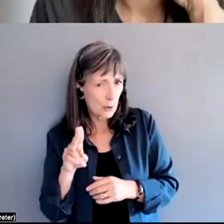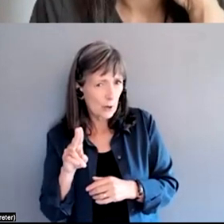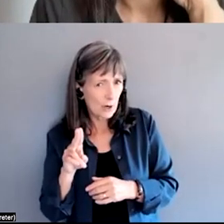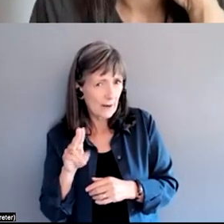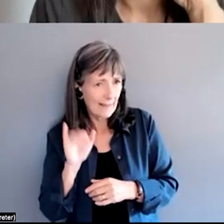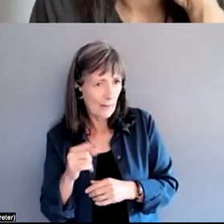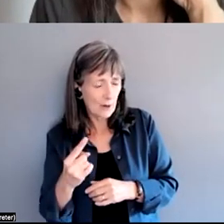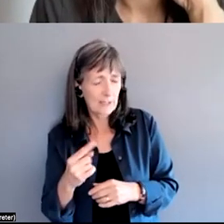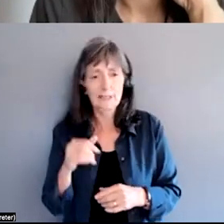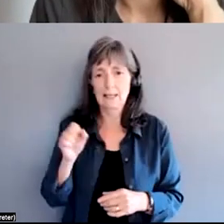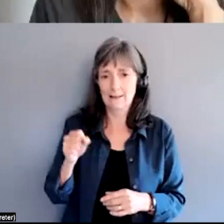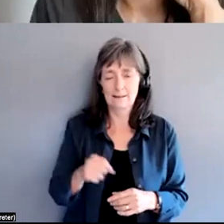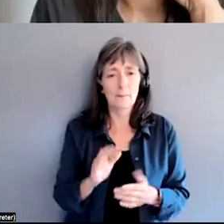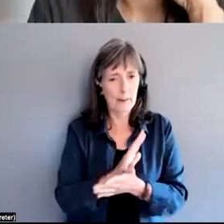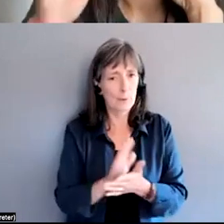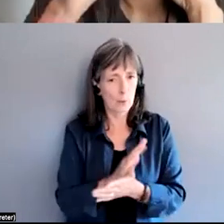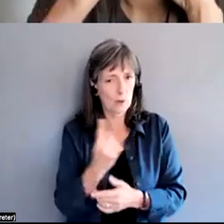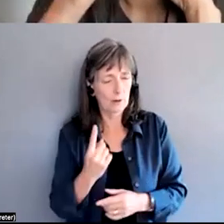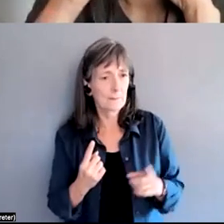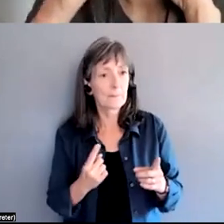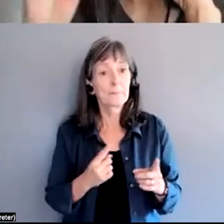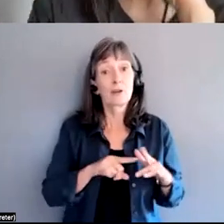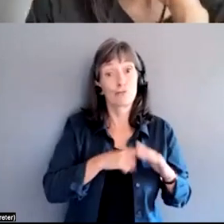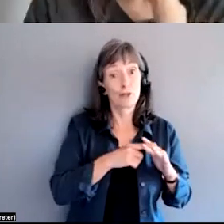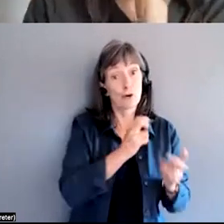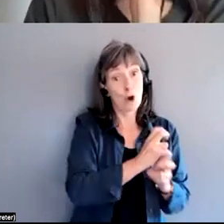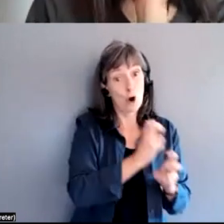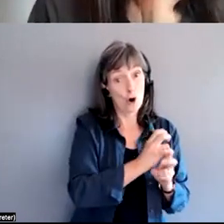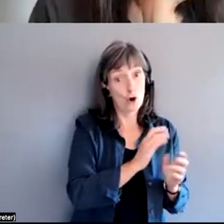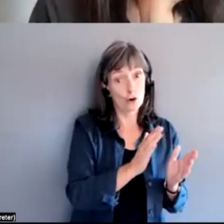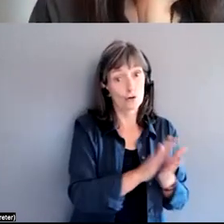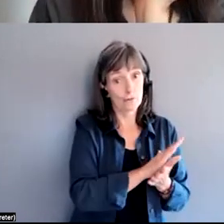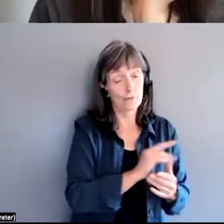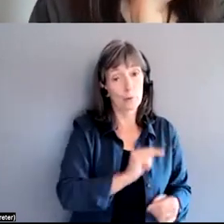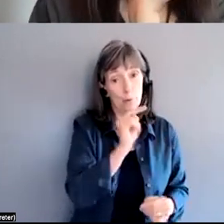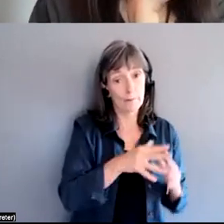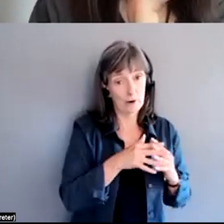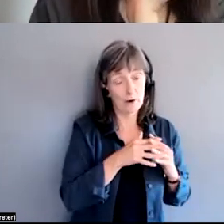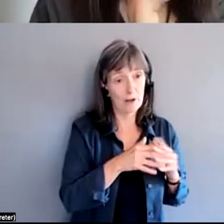Clara and the Sun. But the original hardback, North American hardback,